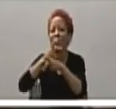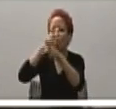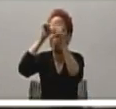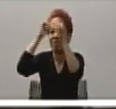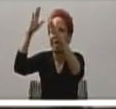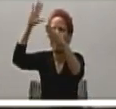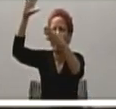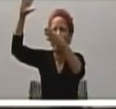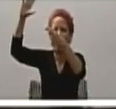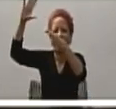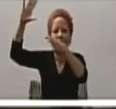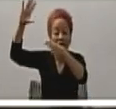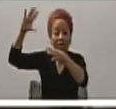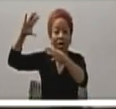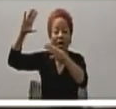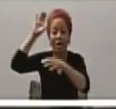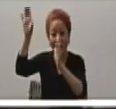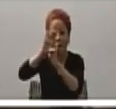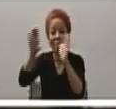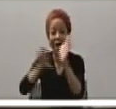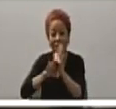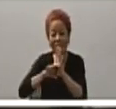and remain in his love.